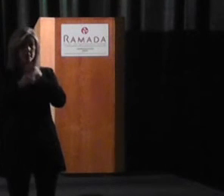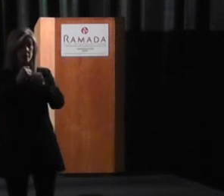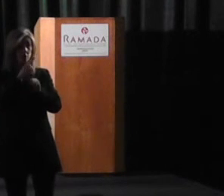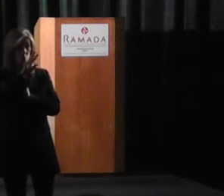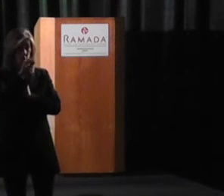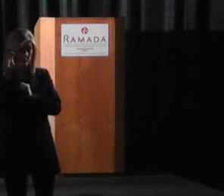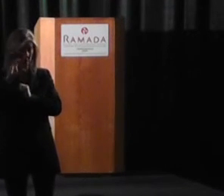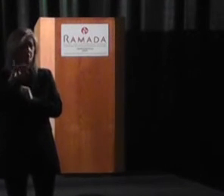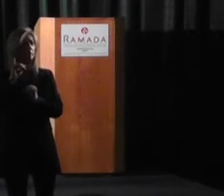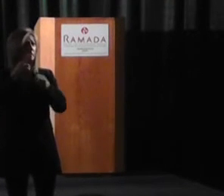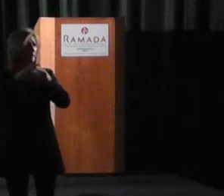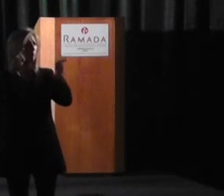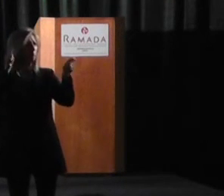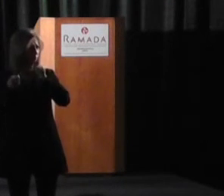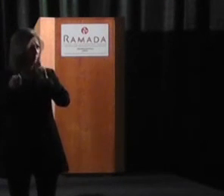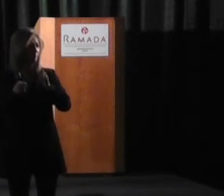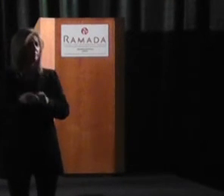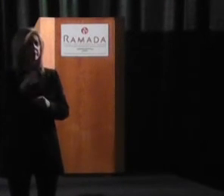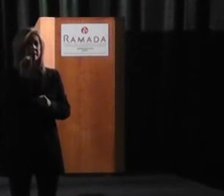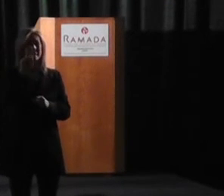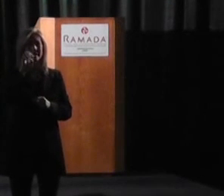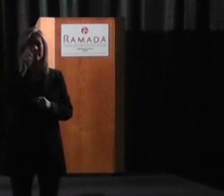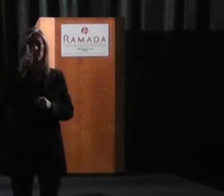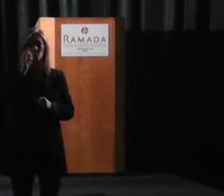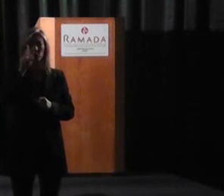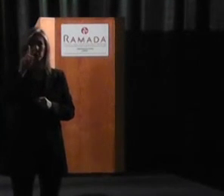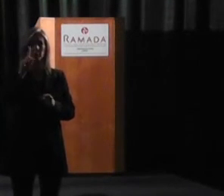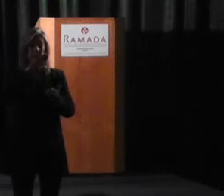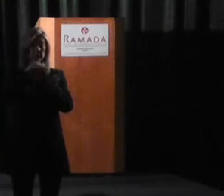for Personal and Physical Achievement to tribute its founder.